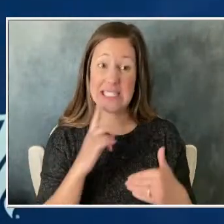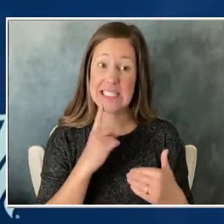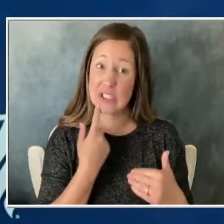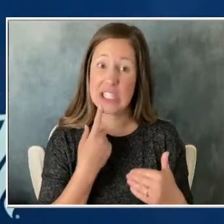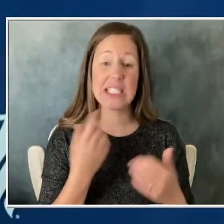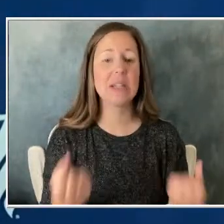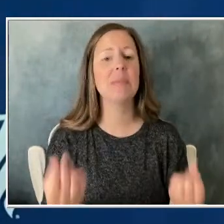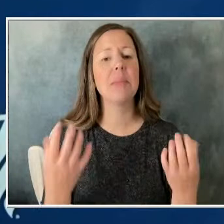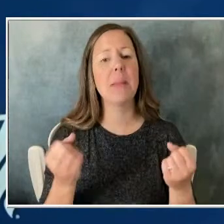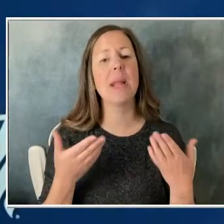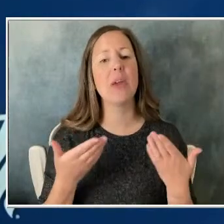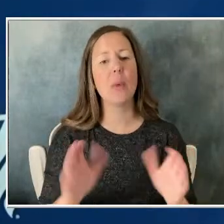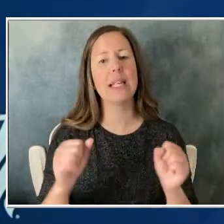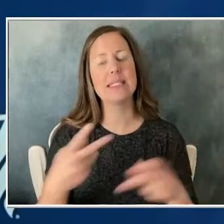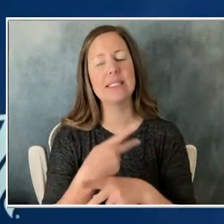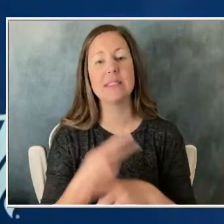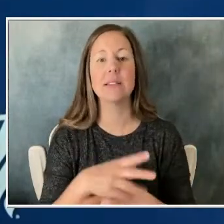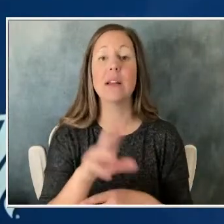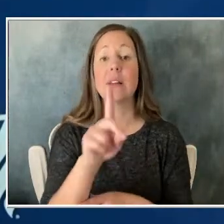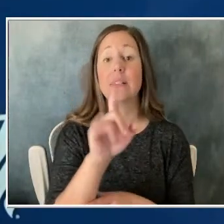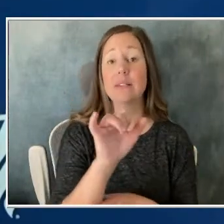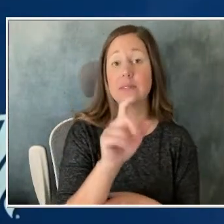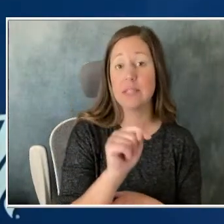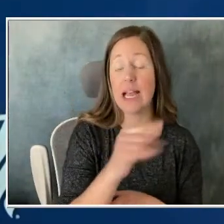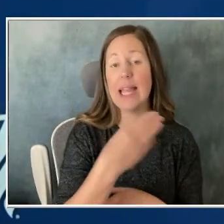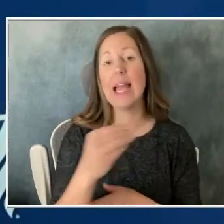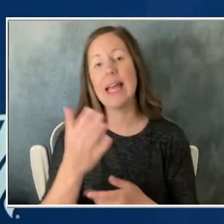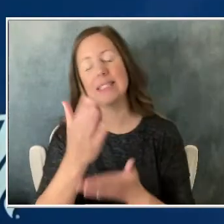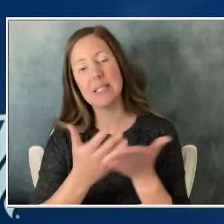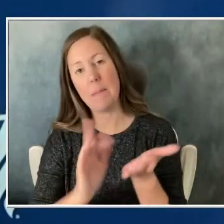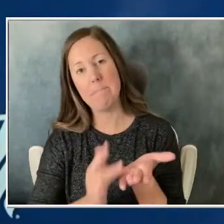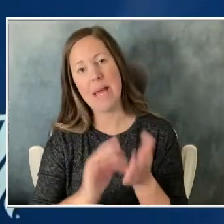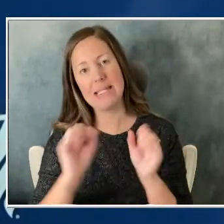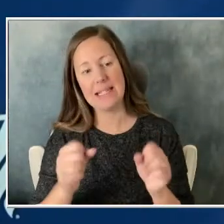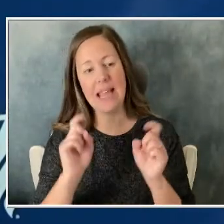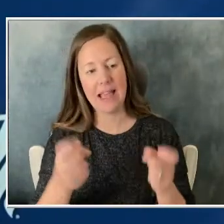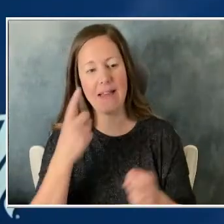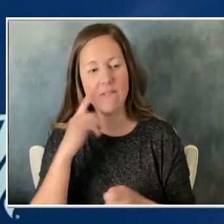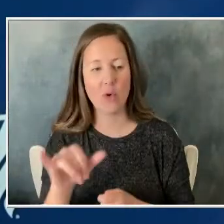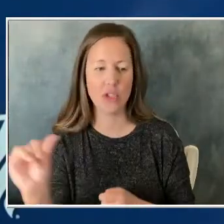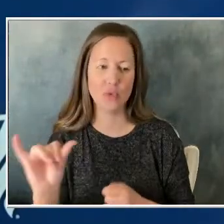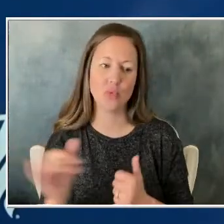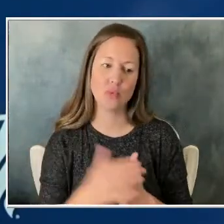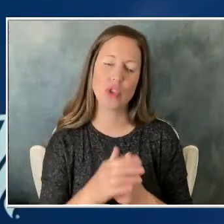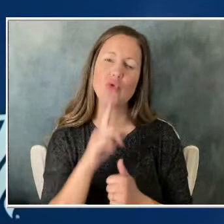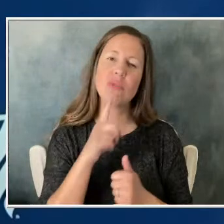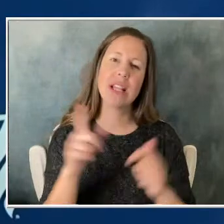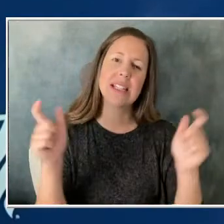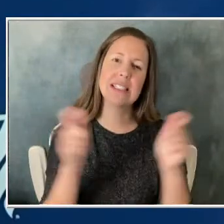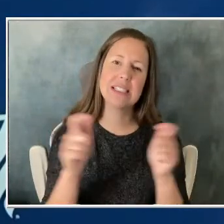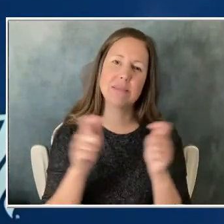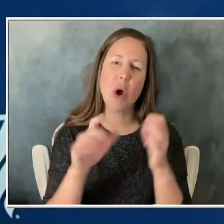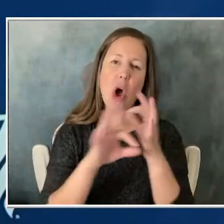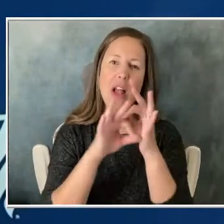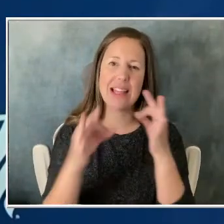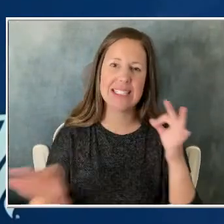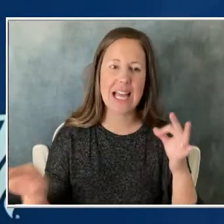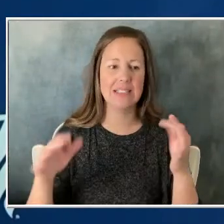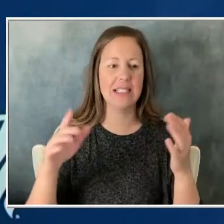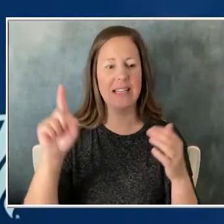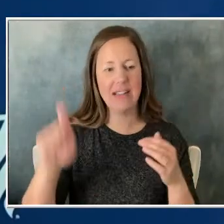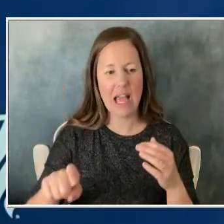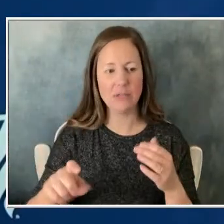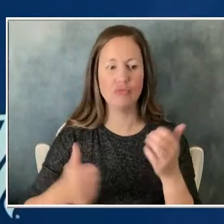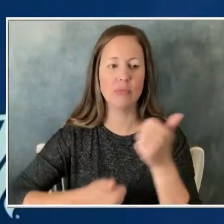them is diet, and the other are there are medications we can give for dumping. So it's really the small intestine that has to make the most adjustments,